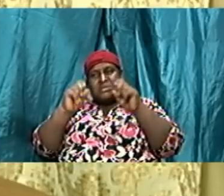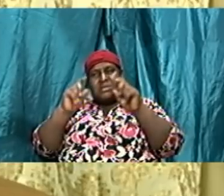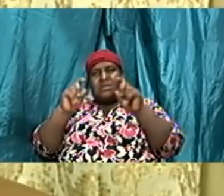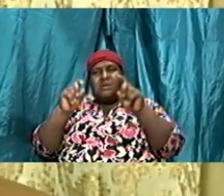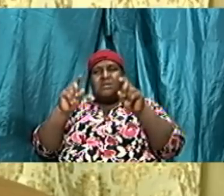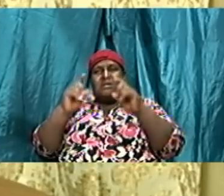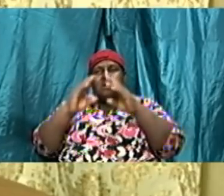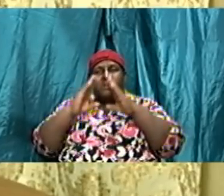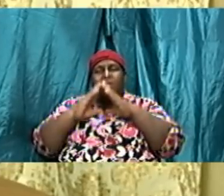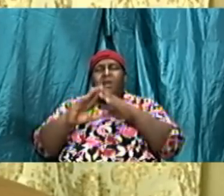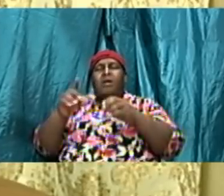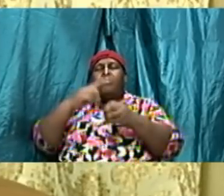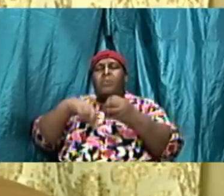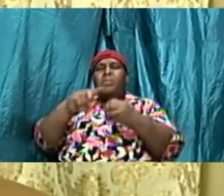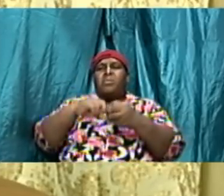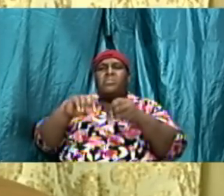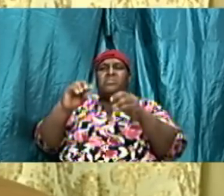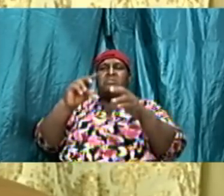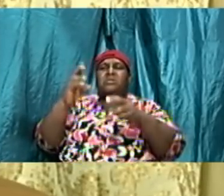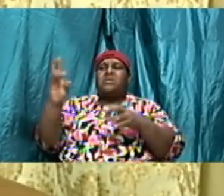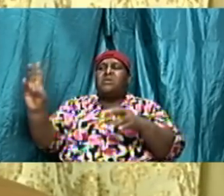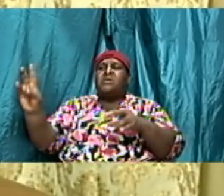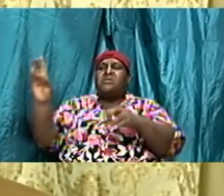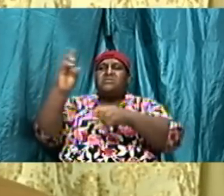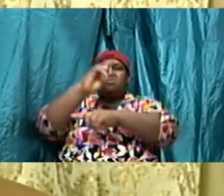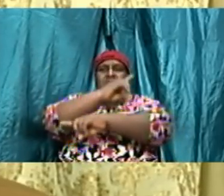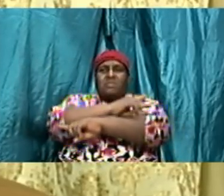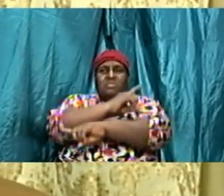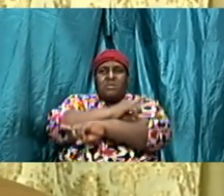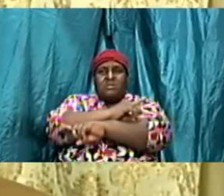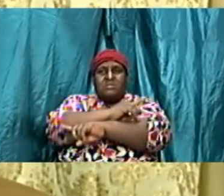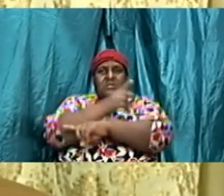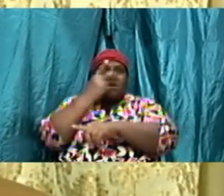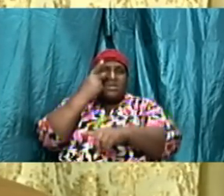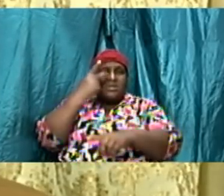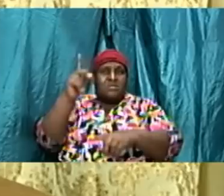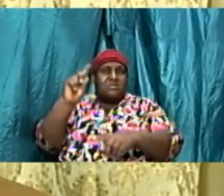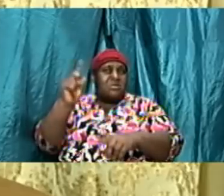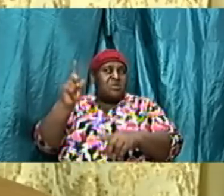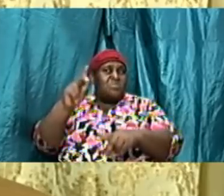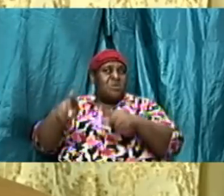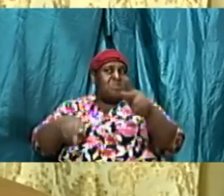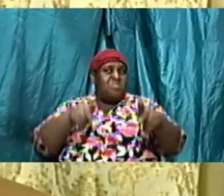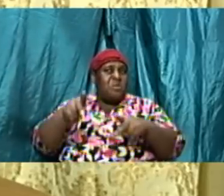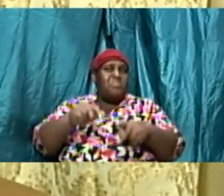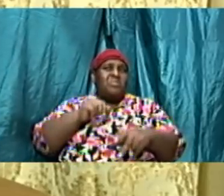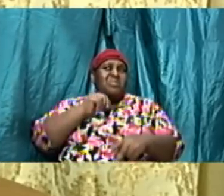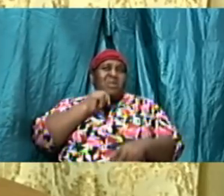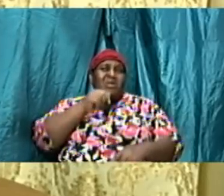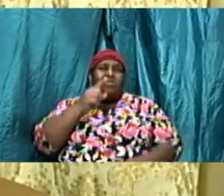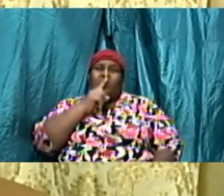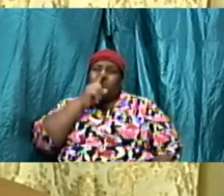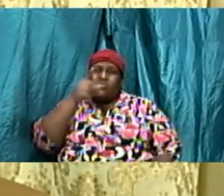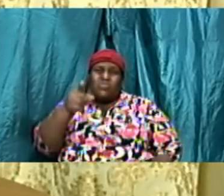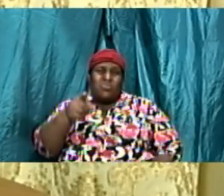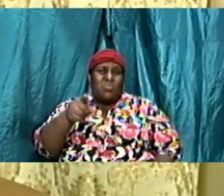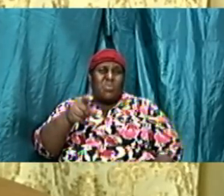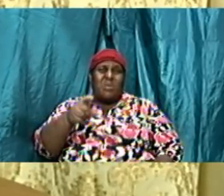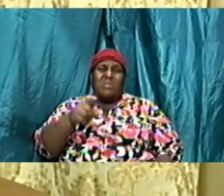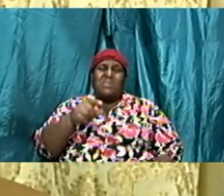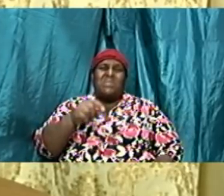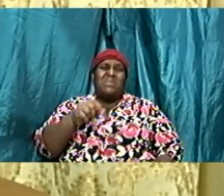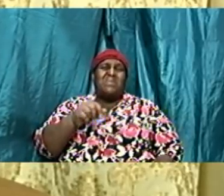the Sabbath. I've seen where people who are not convinced, are not so